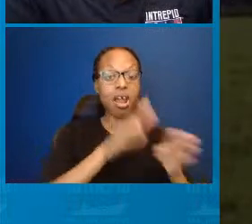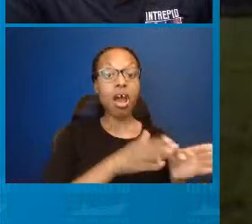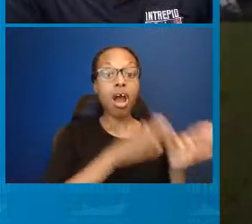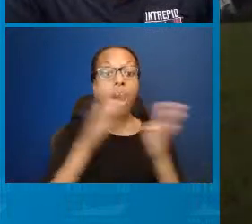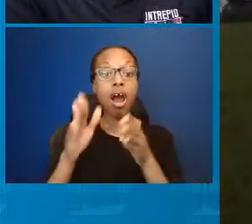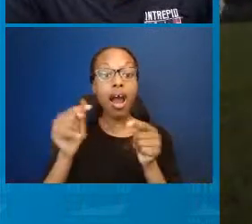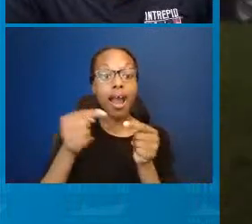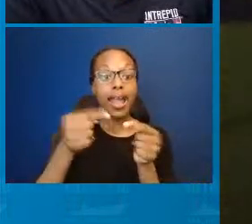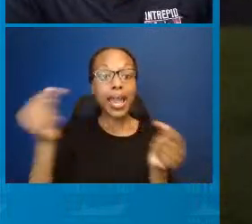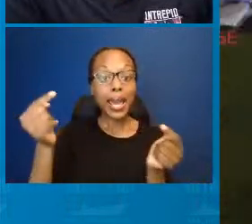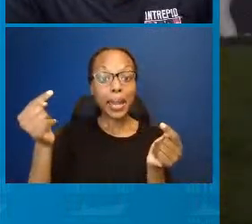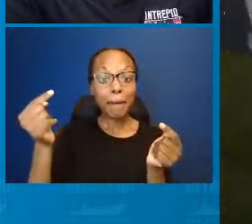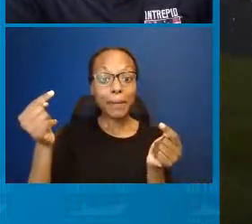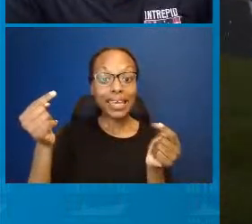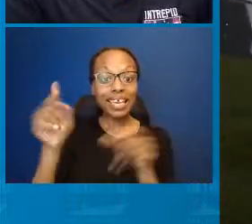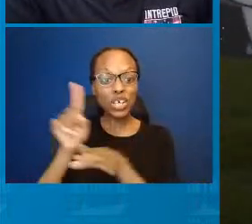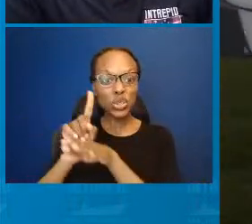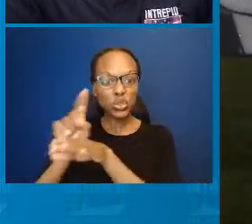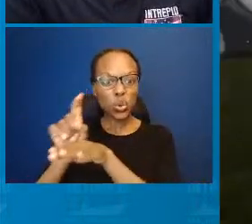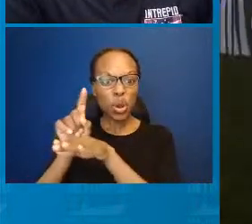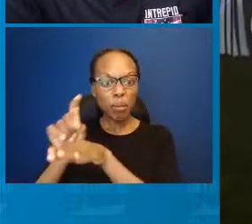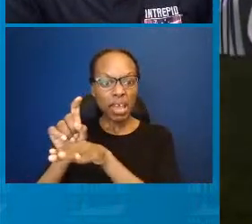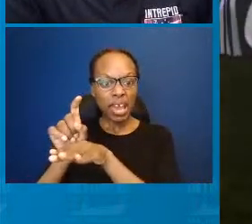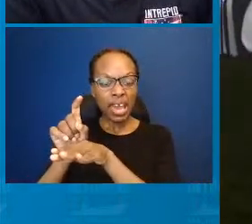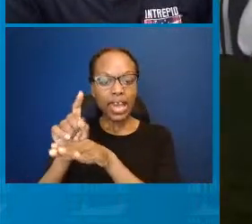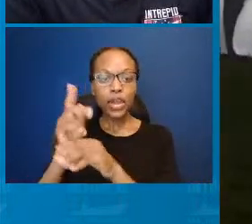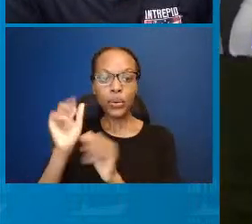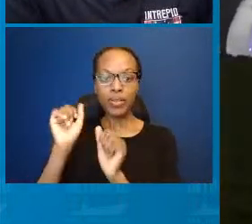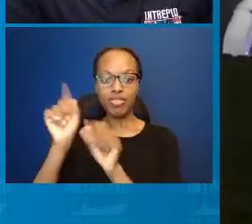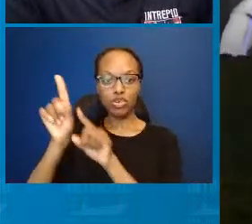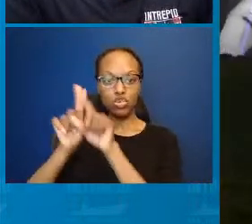Let me know if you see a scorpion pop up.